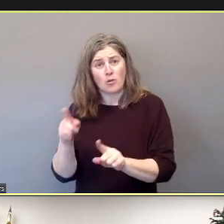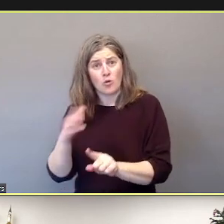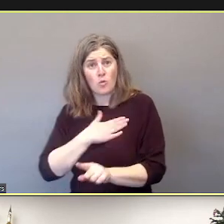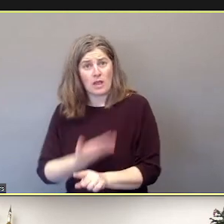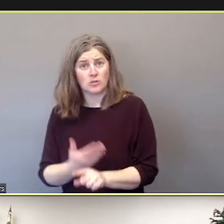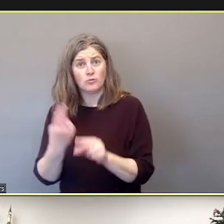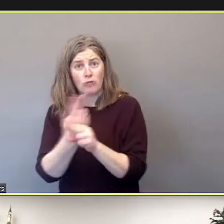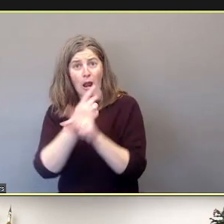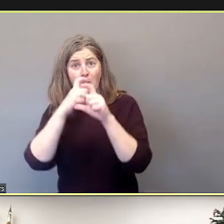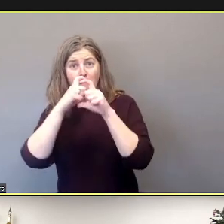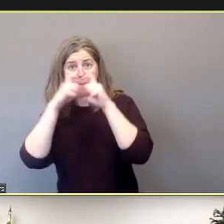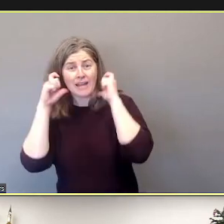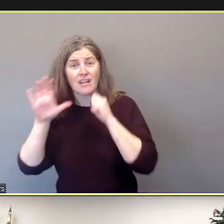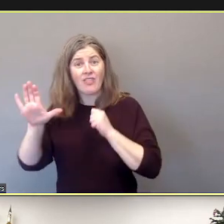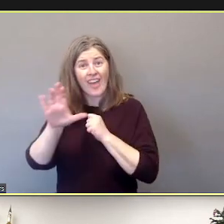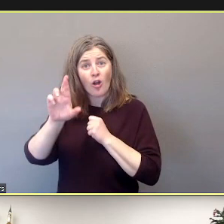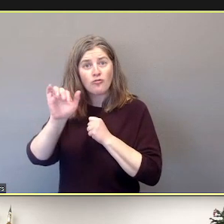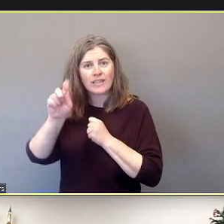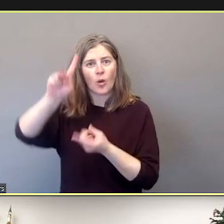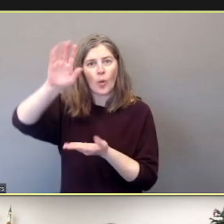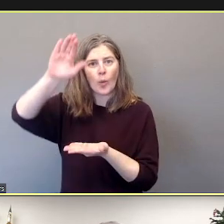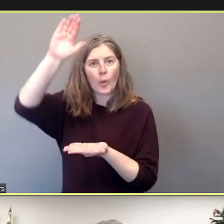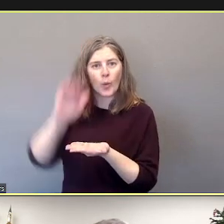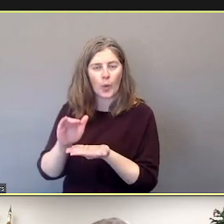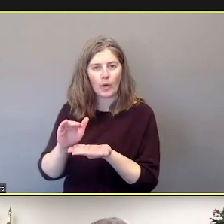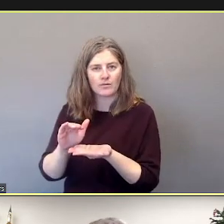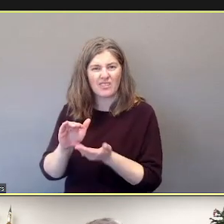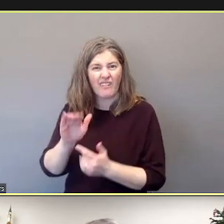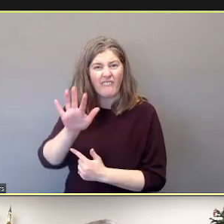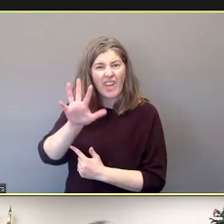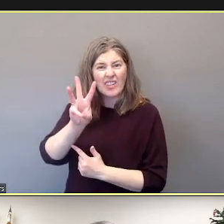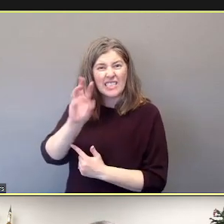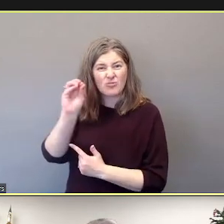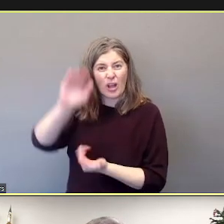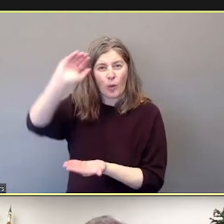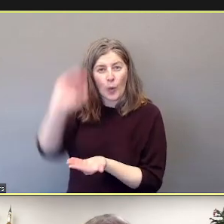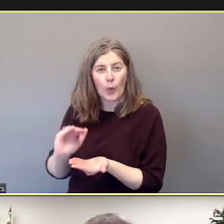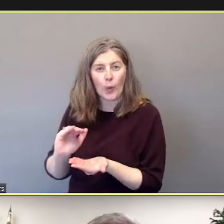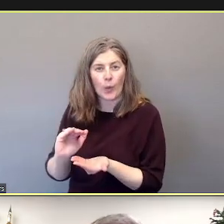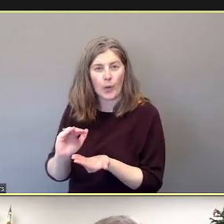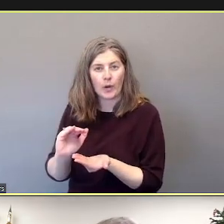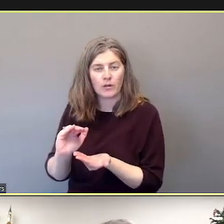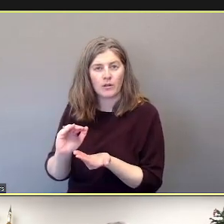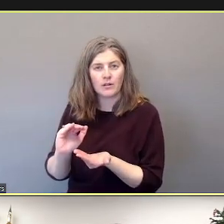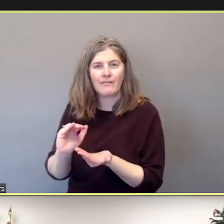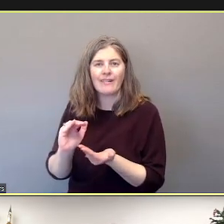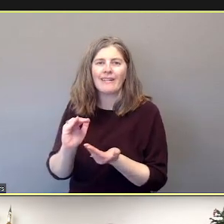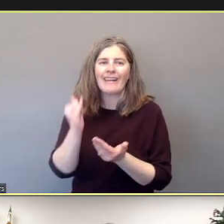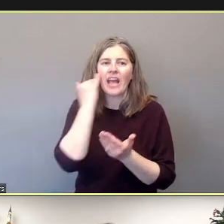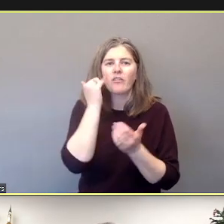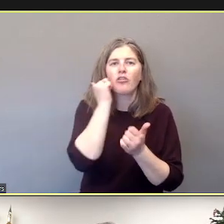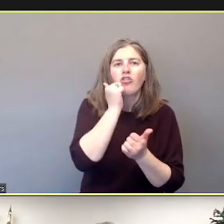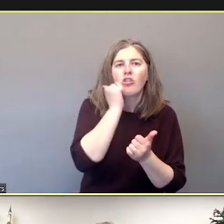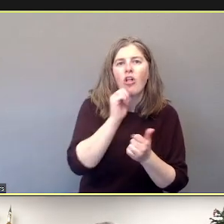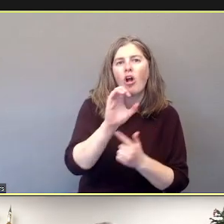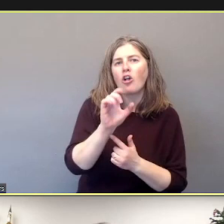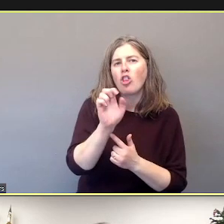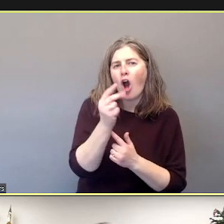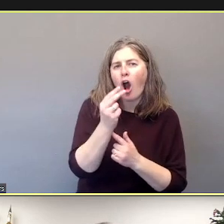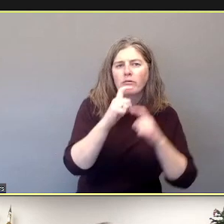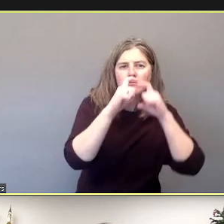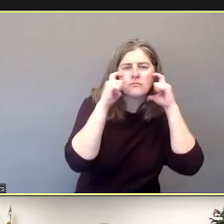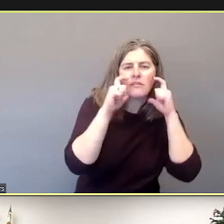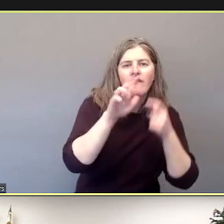have a much lower risk of contracting COVID. 56% reduction with a cloth mask, 66% reduction with a